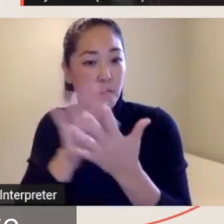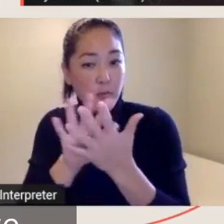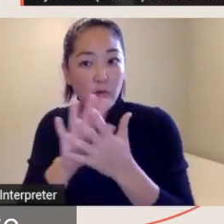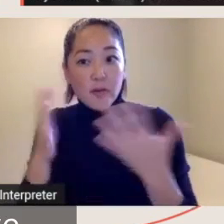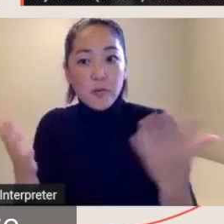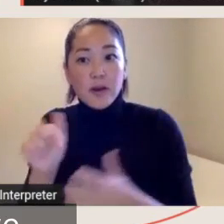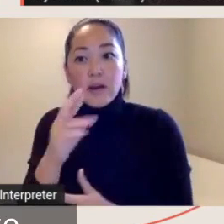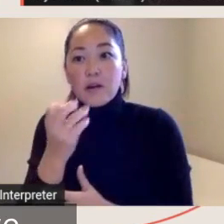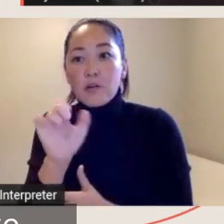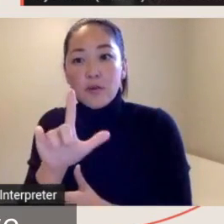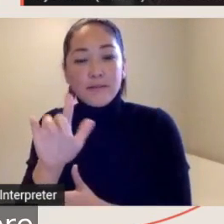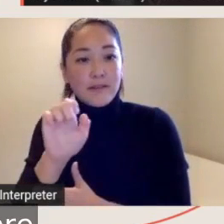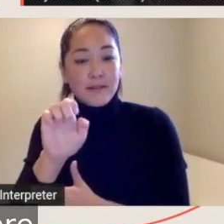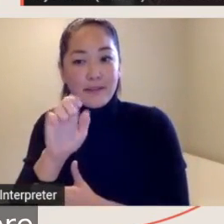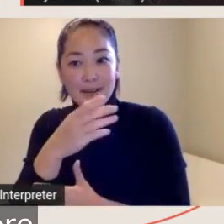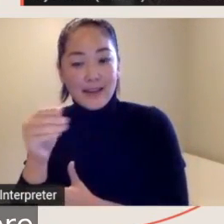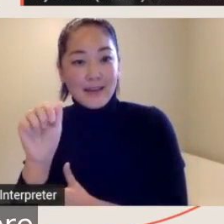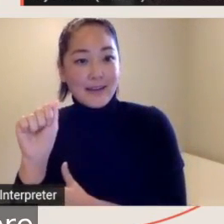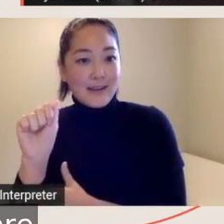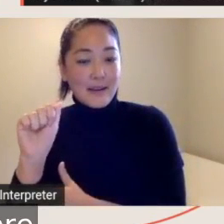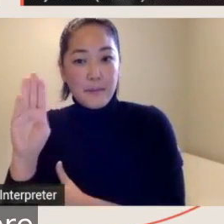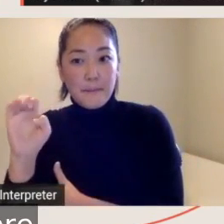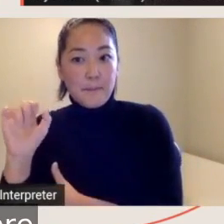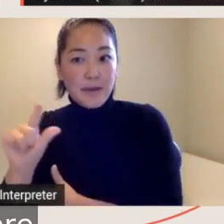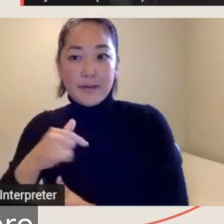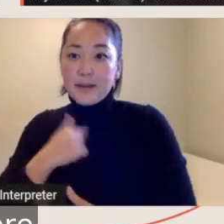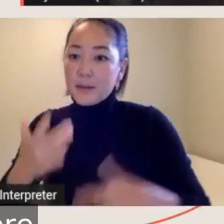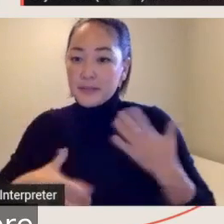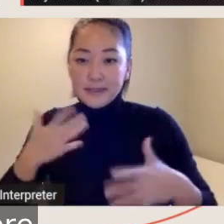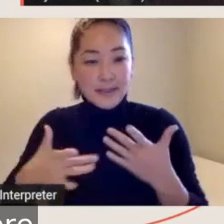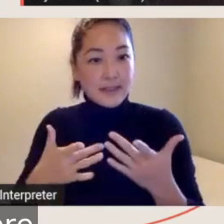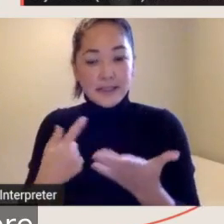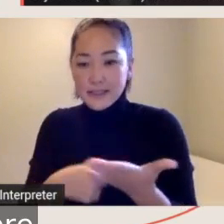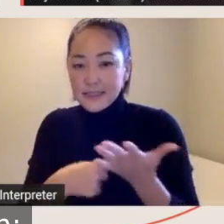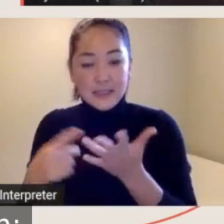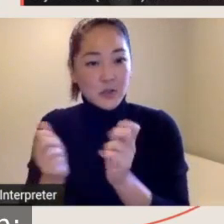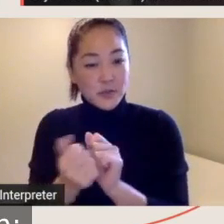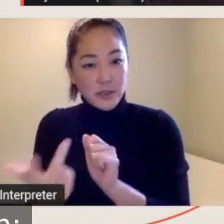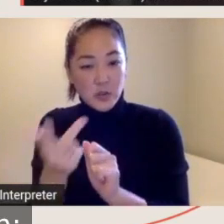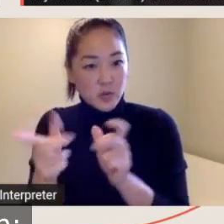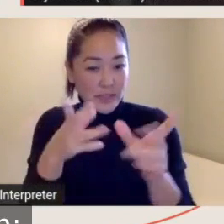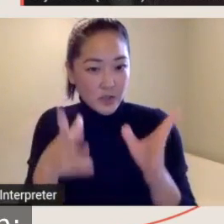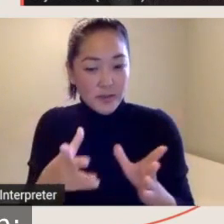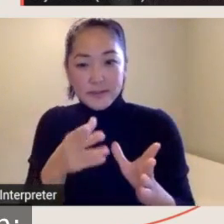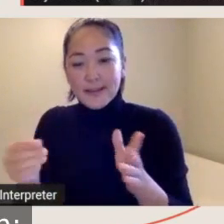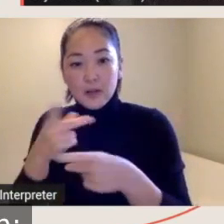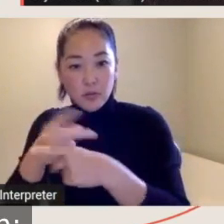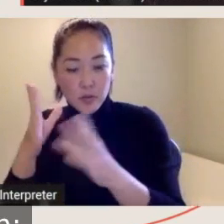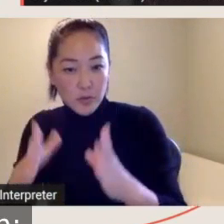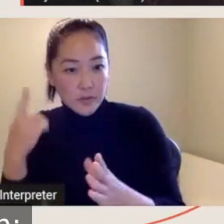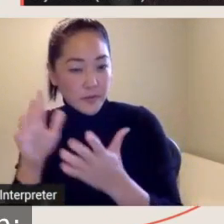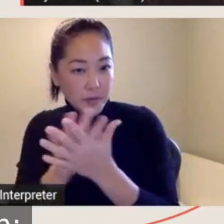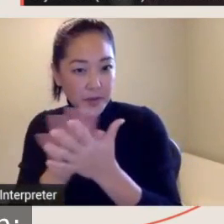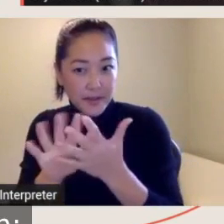really hope you enjoyed the film. I'm so lucky to be here with the three directors and producers of the film,